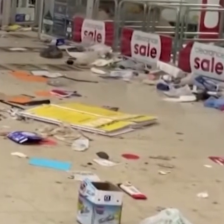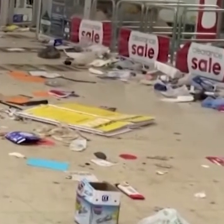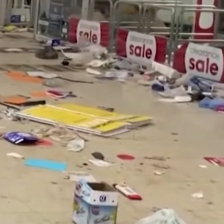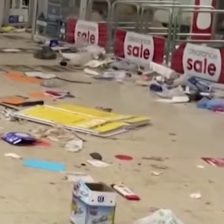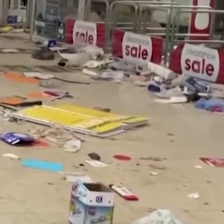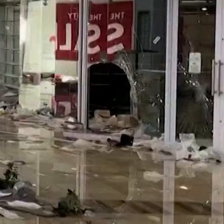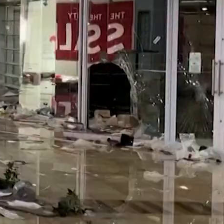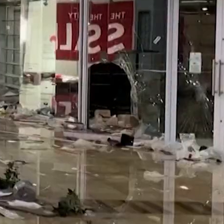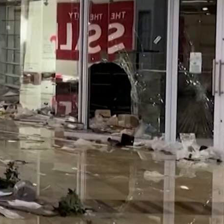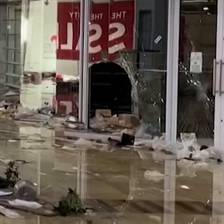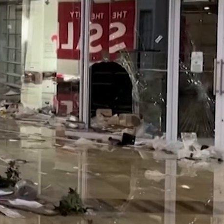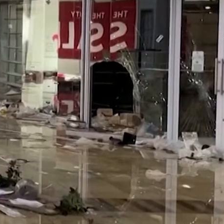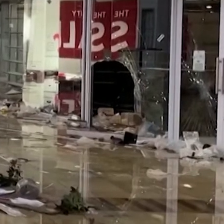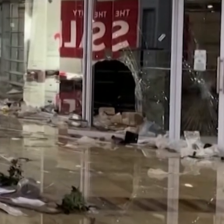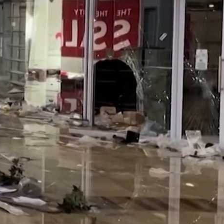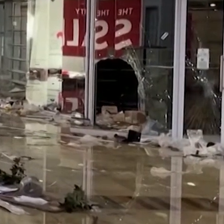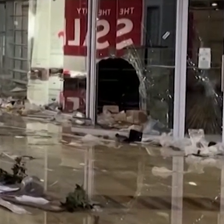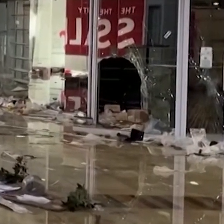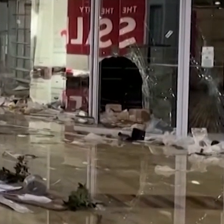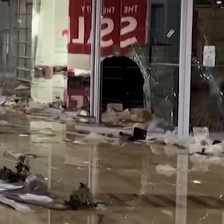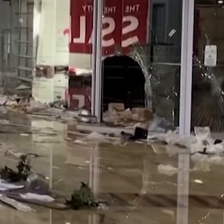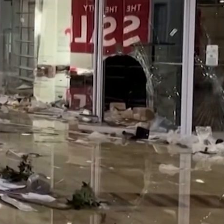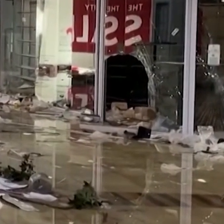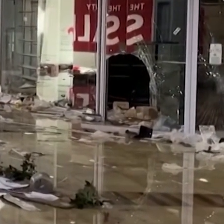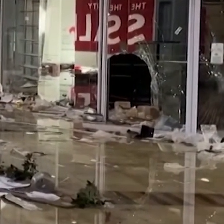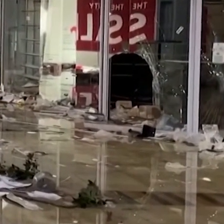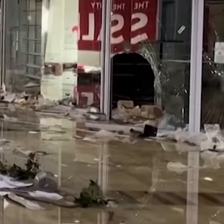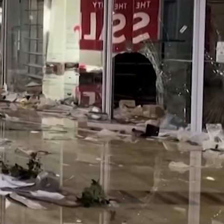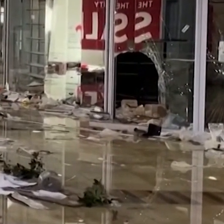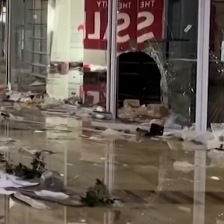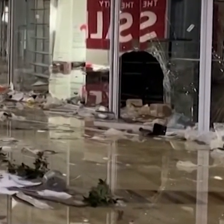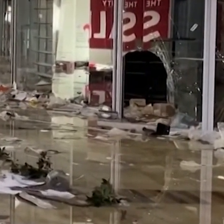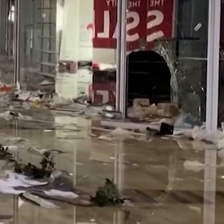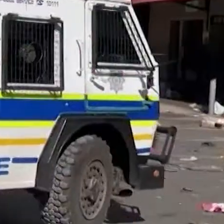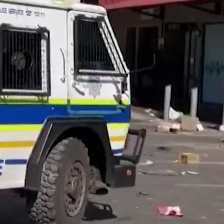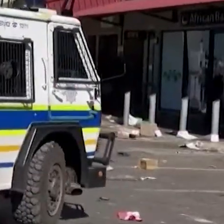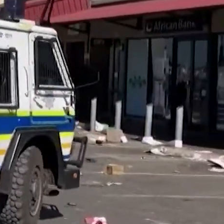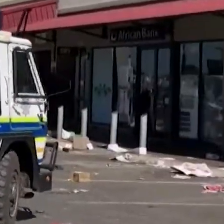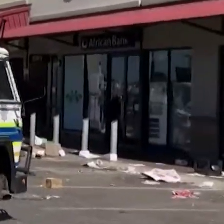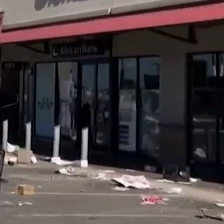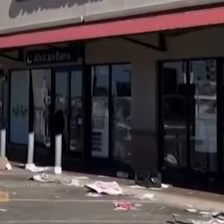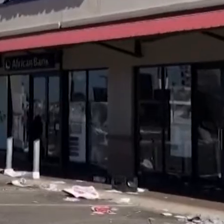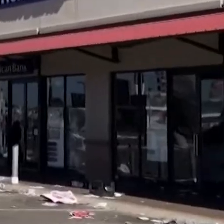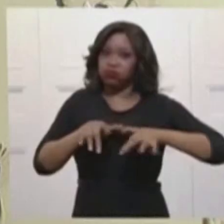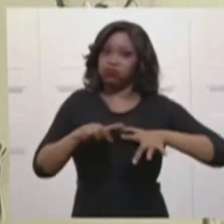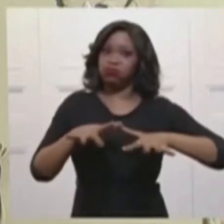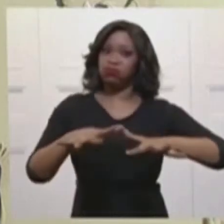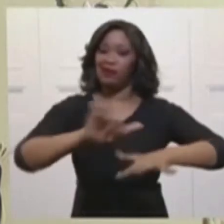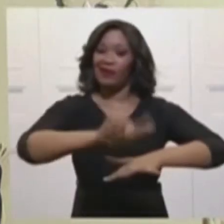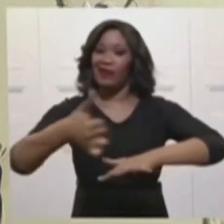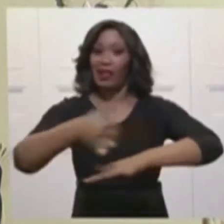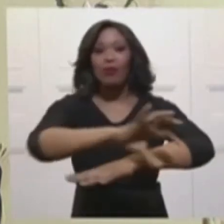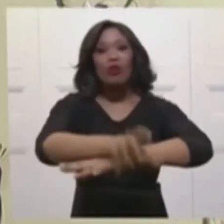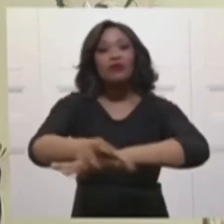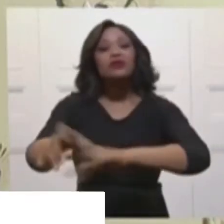home province of KwaZulu-Natal, but also in Gauteng, where the country's biggest city, Johannesburg, is located.